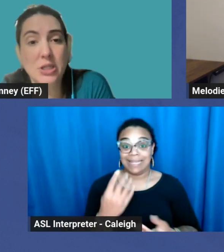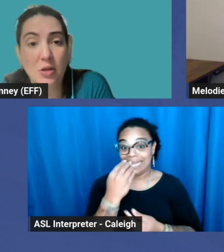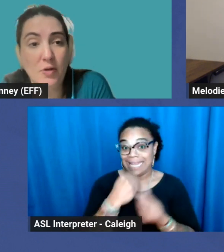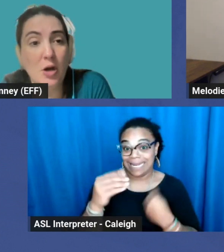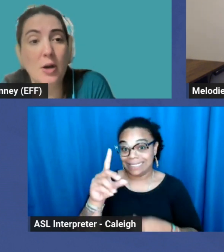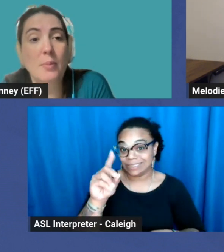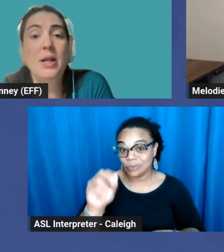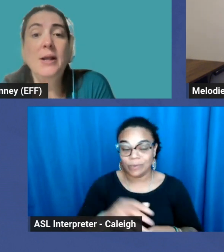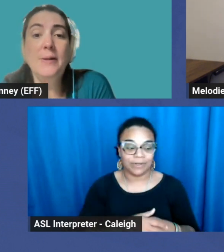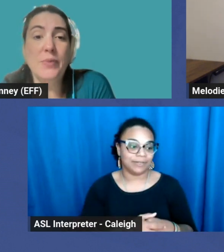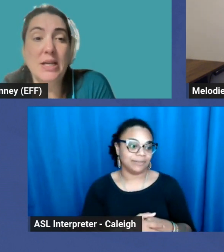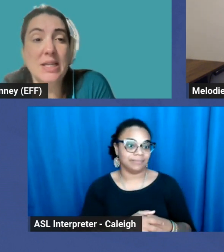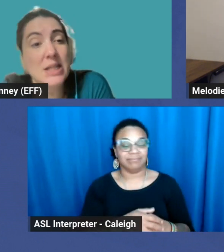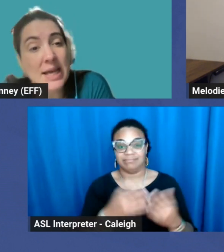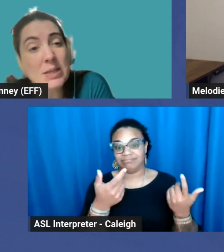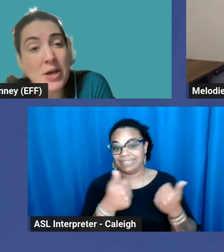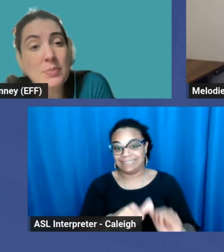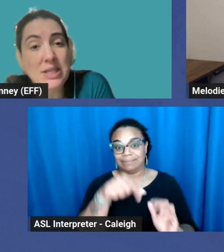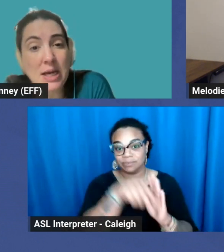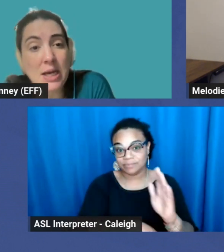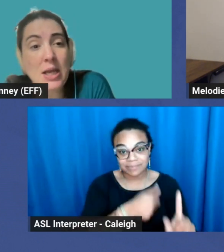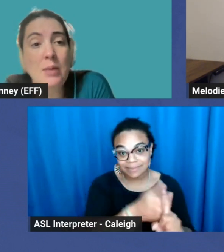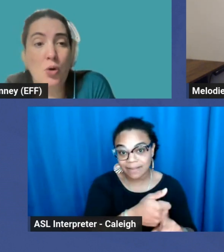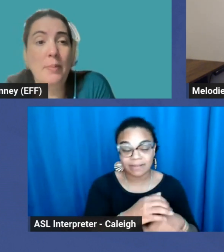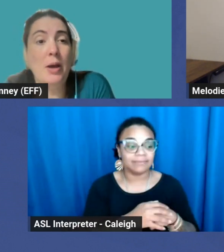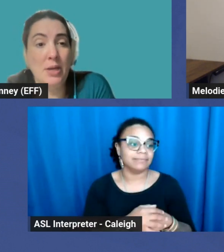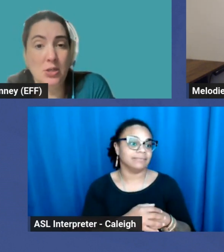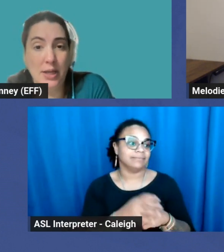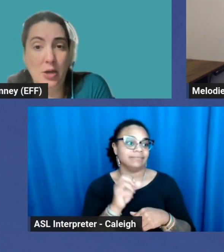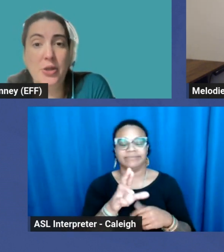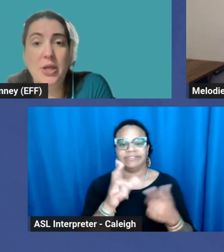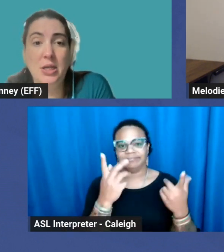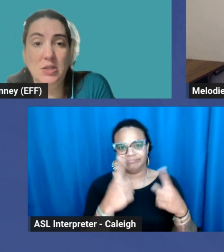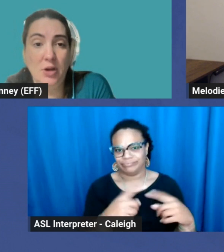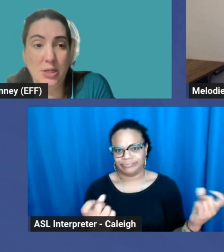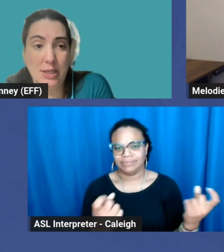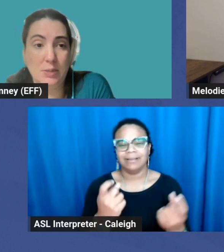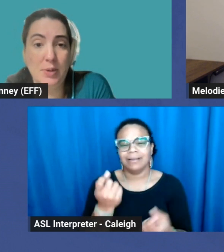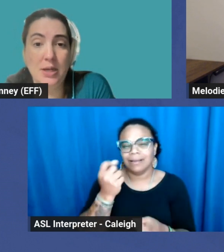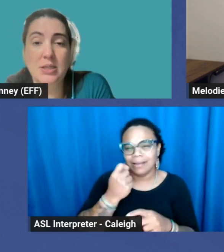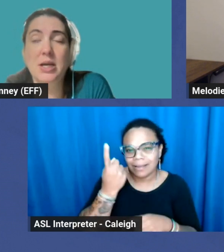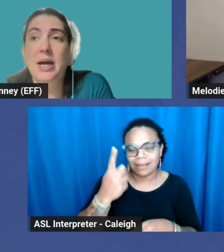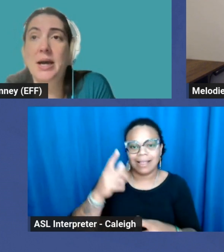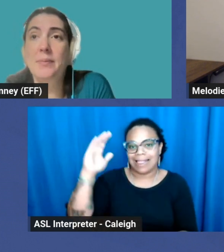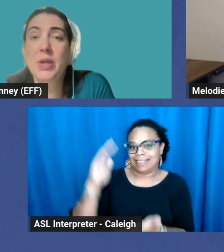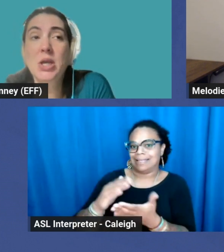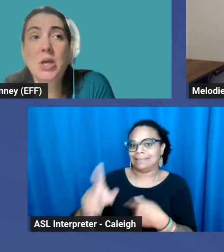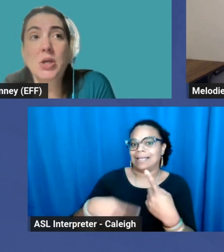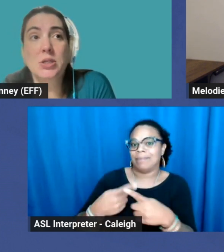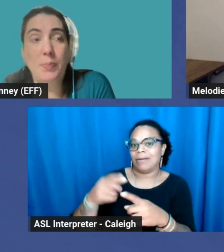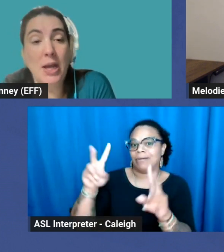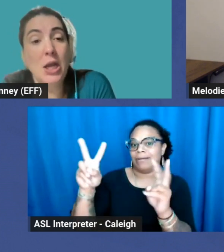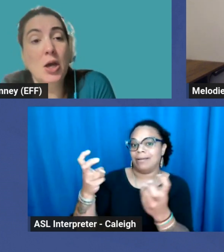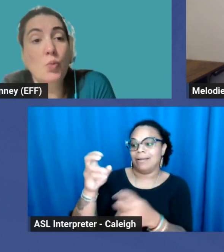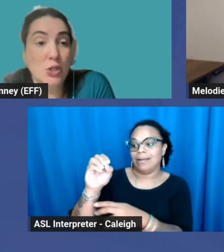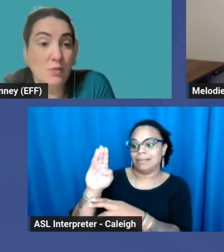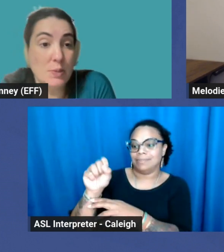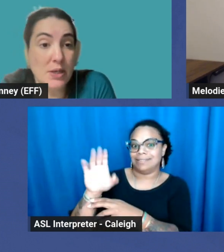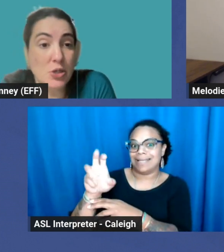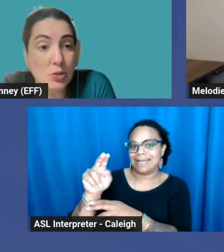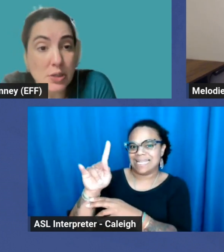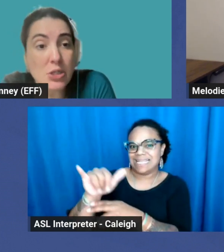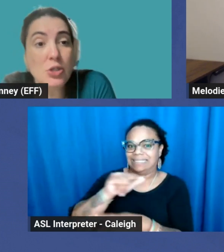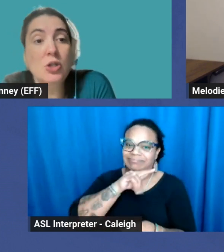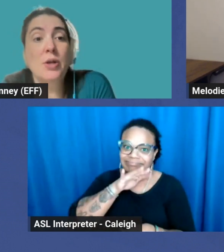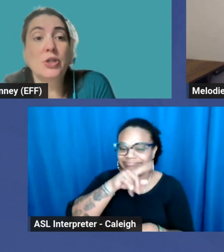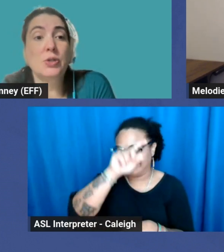other self-harm things. It's less about obscenity and more about mental health in its various aspects. Depending on which of the